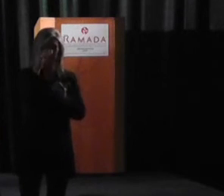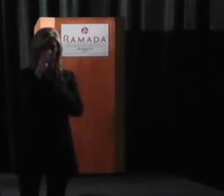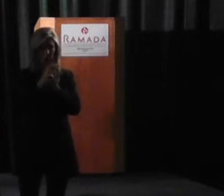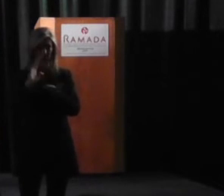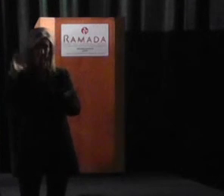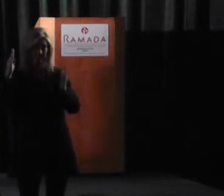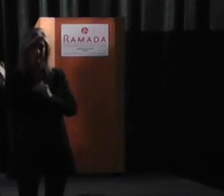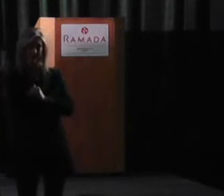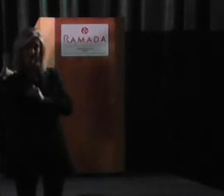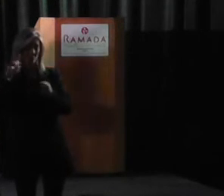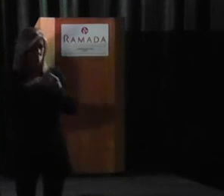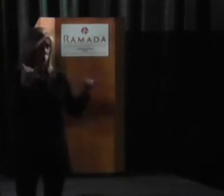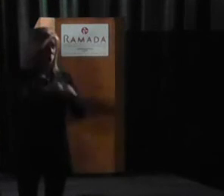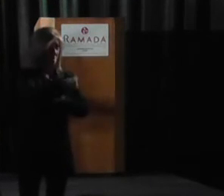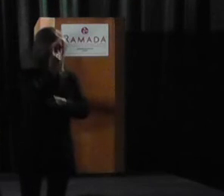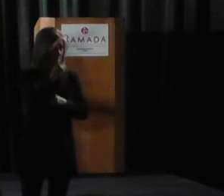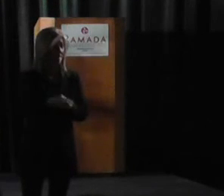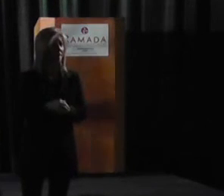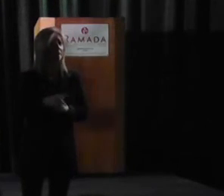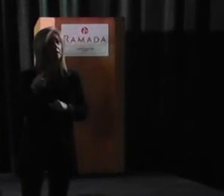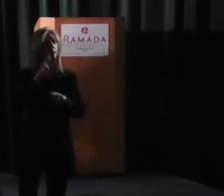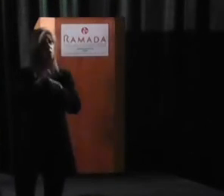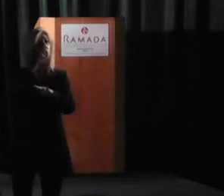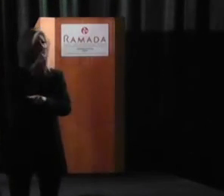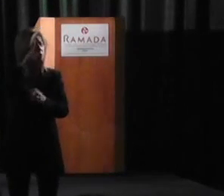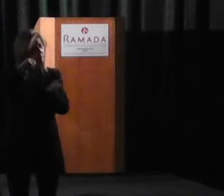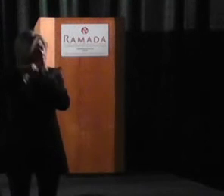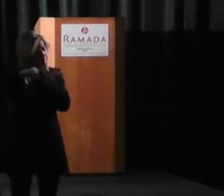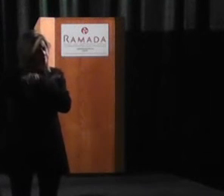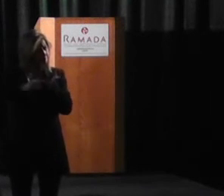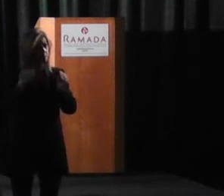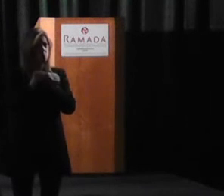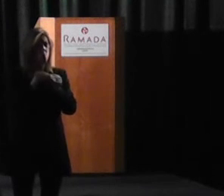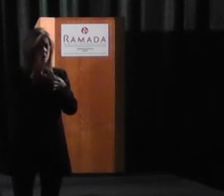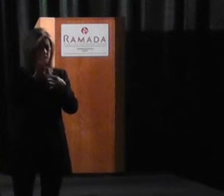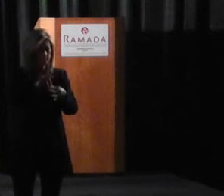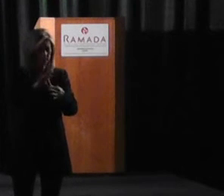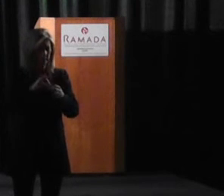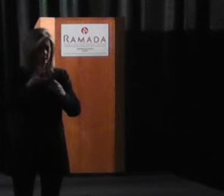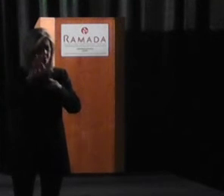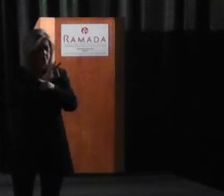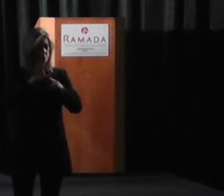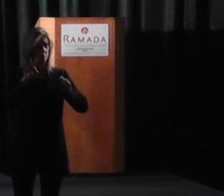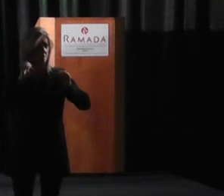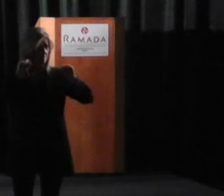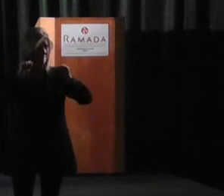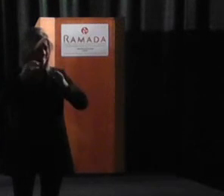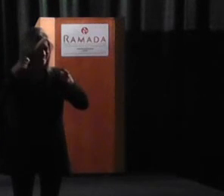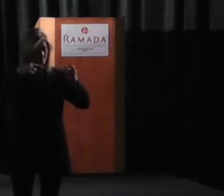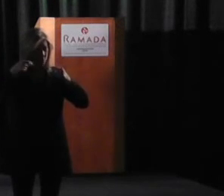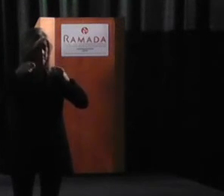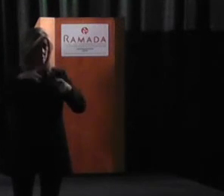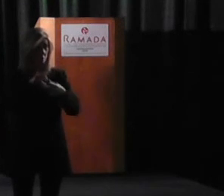Researchers were busy at the U of A exploring functional electrical stimulation for exercise. This was first developed using a rowing